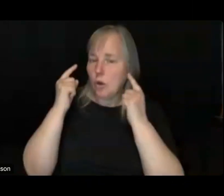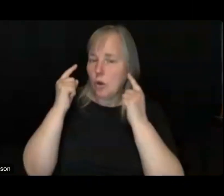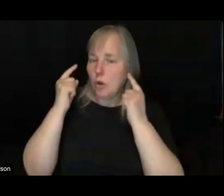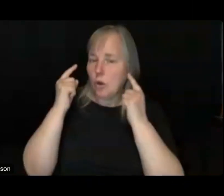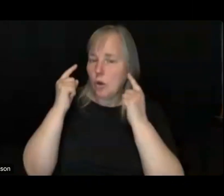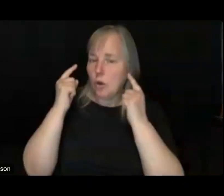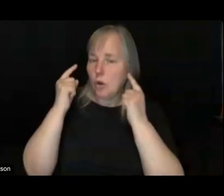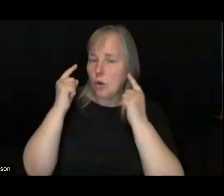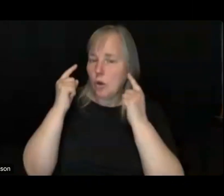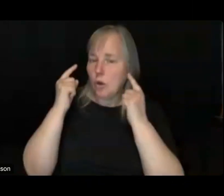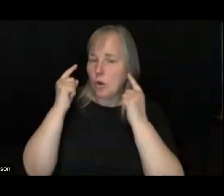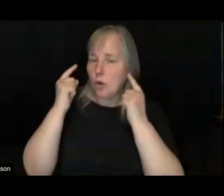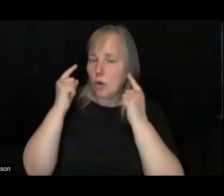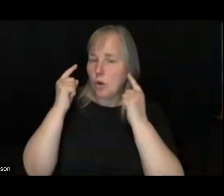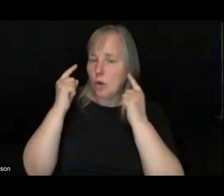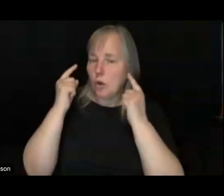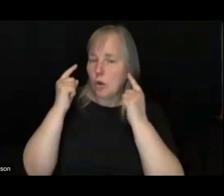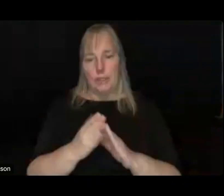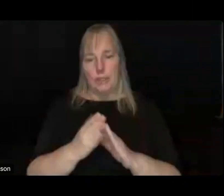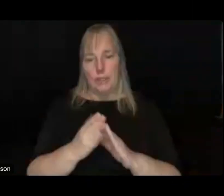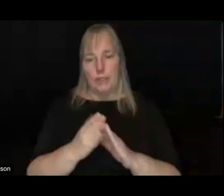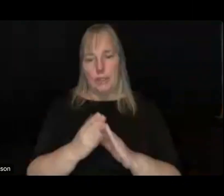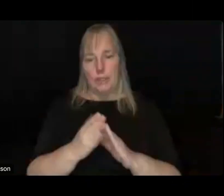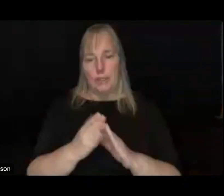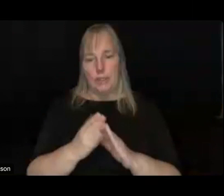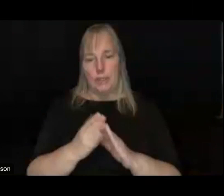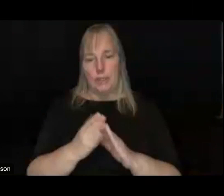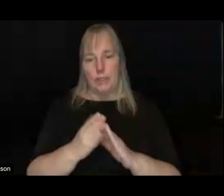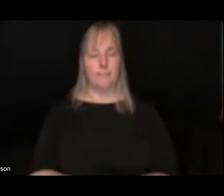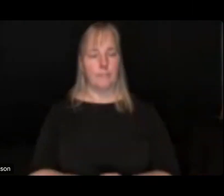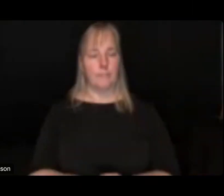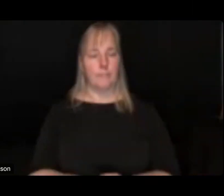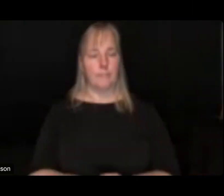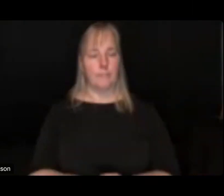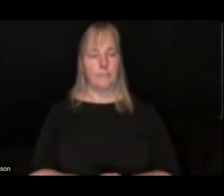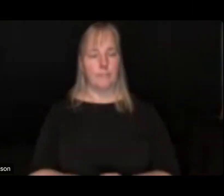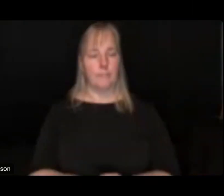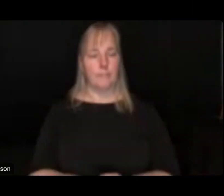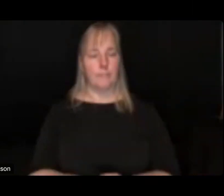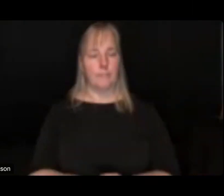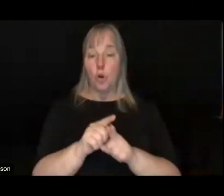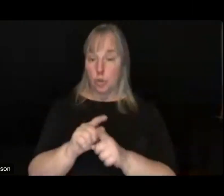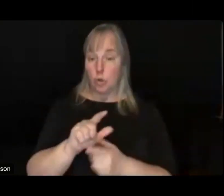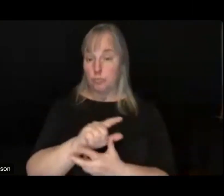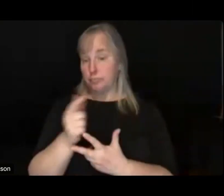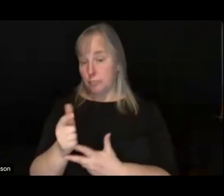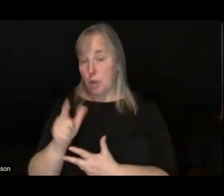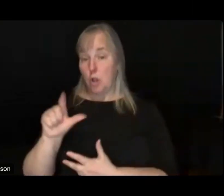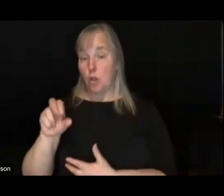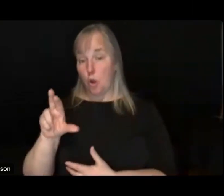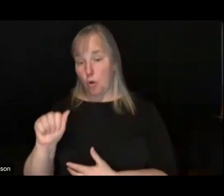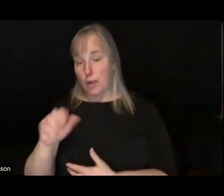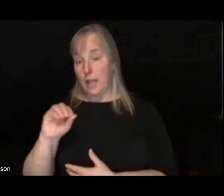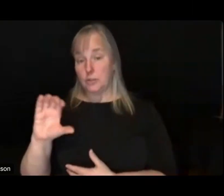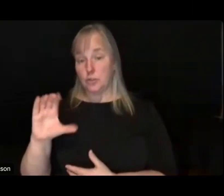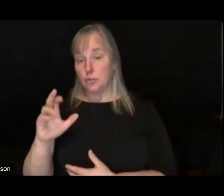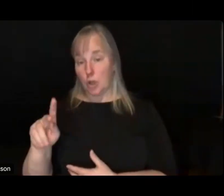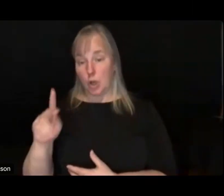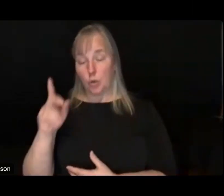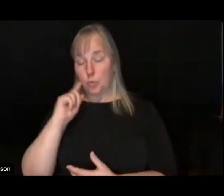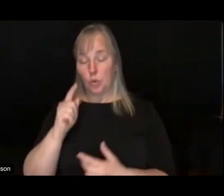Great. And then if Laura and Chuck could also give their feedback on the good things and the bad things about Howard County, that would be great.